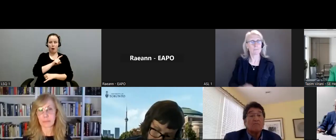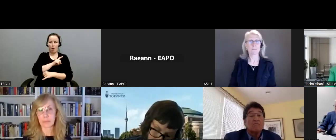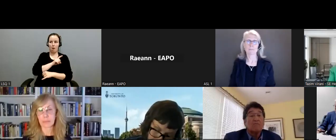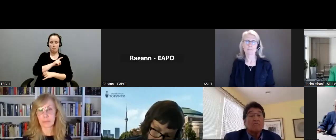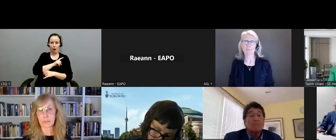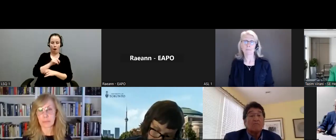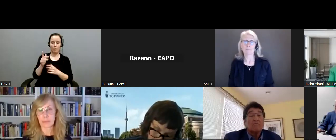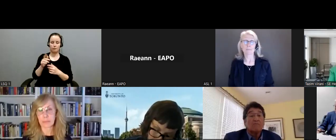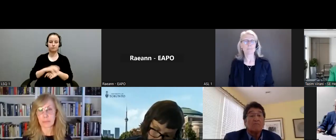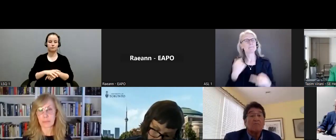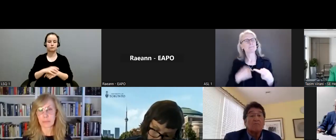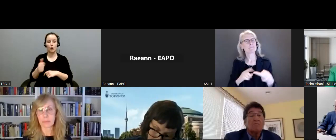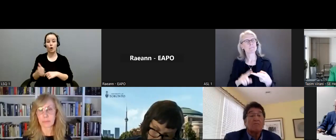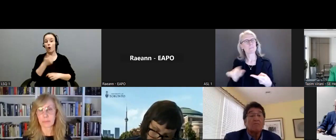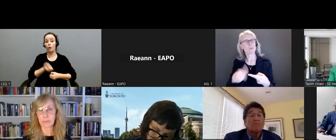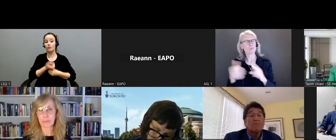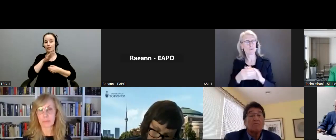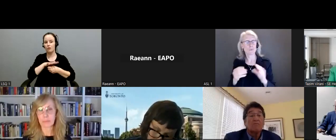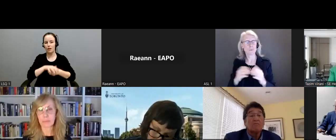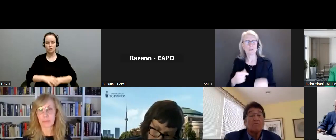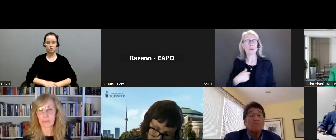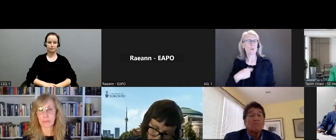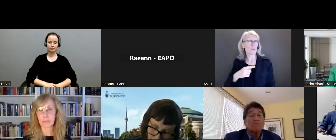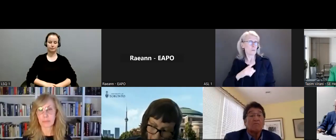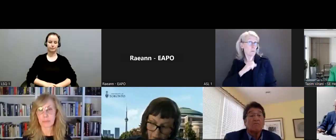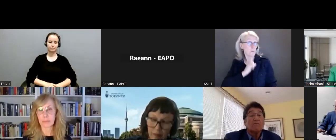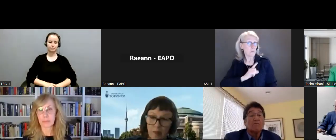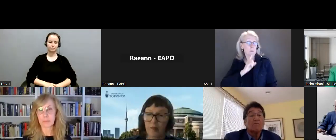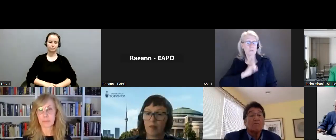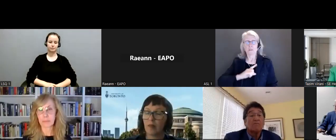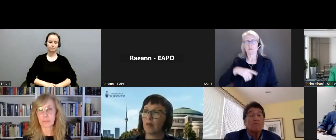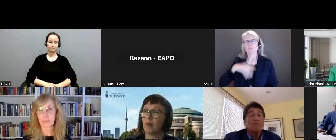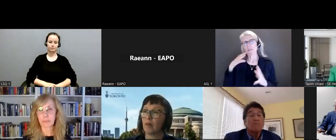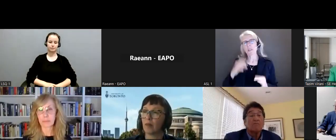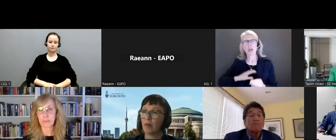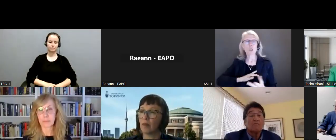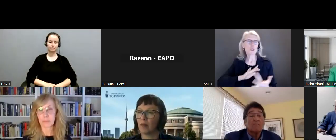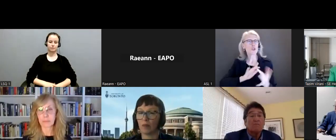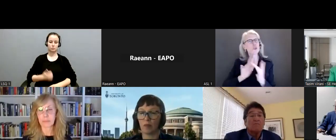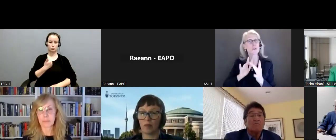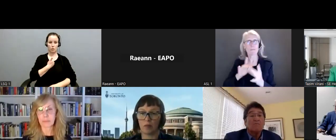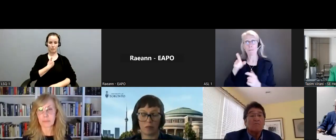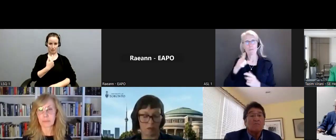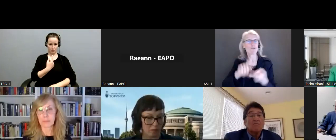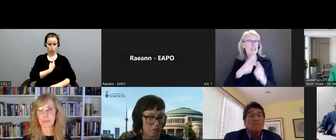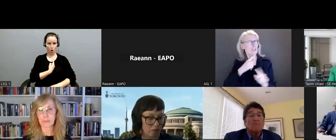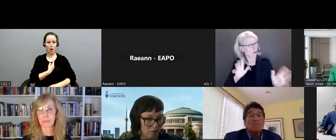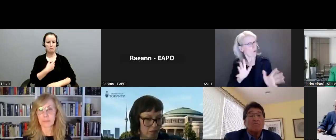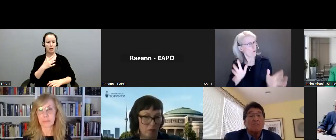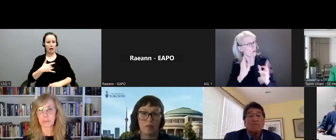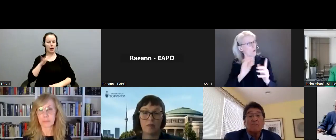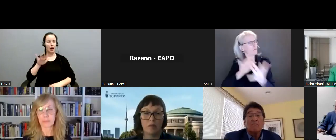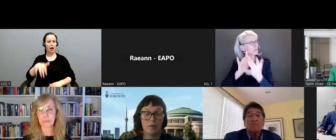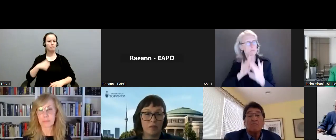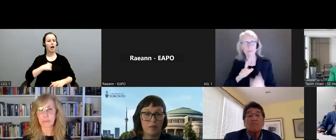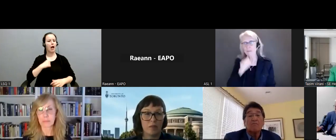I was lonely and went on a platform to make connections. Everyone said I should. I'm not that old. I